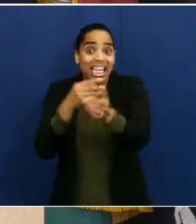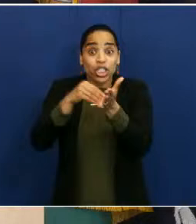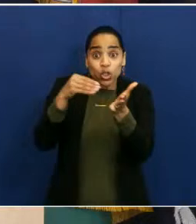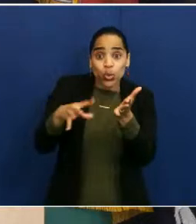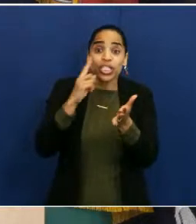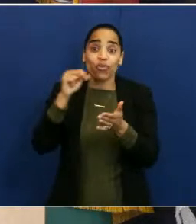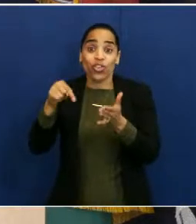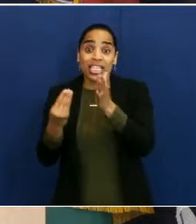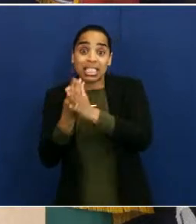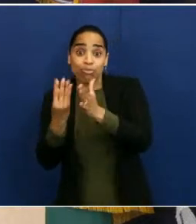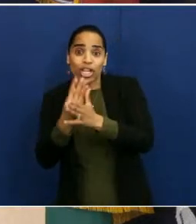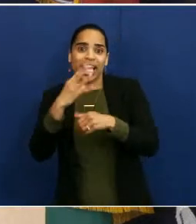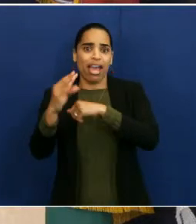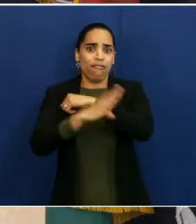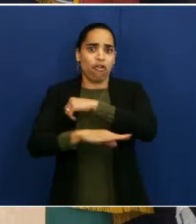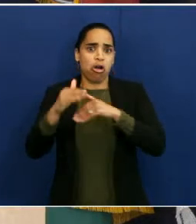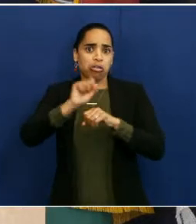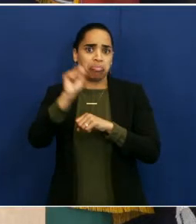fall semesters start?